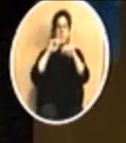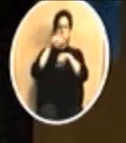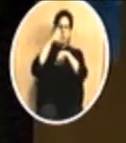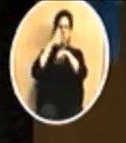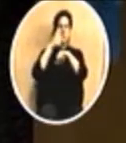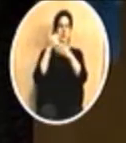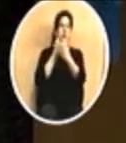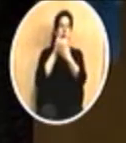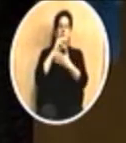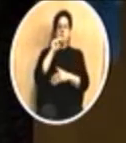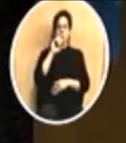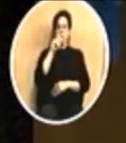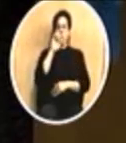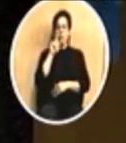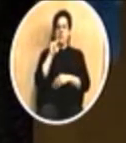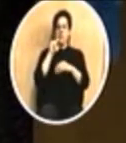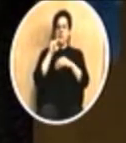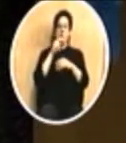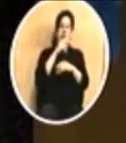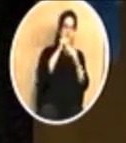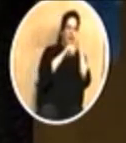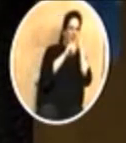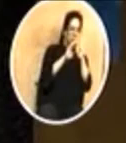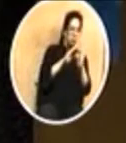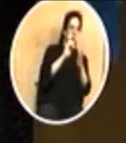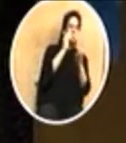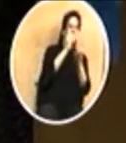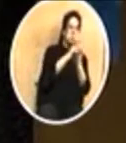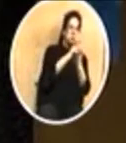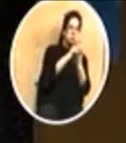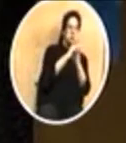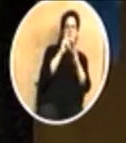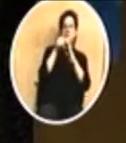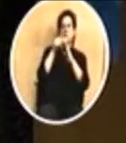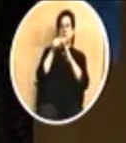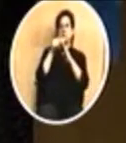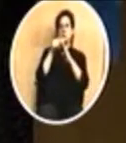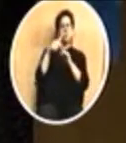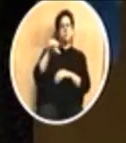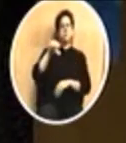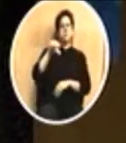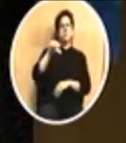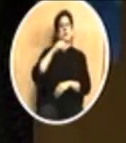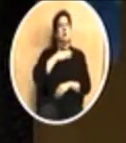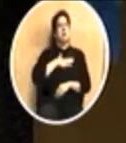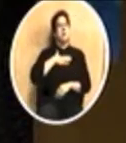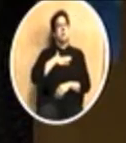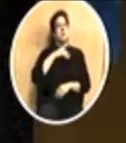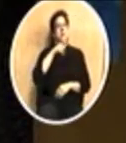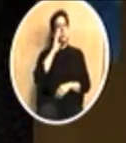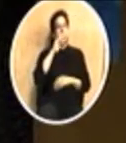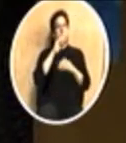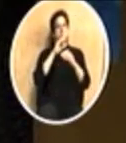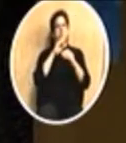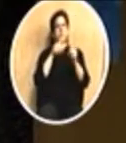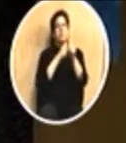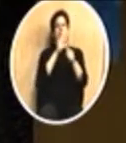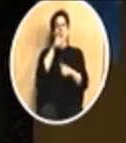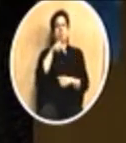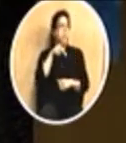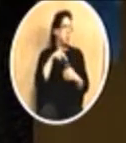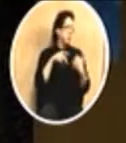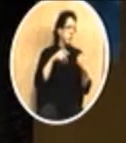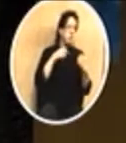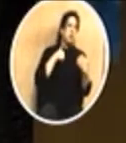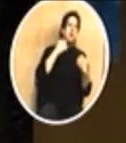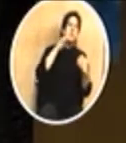modern sign out there, and the inspectors apparently approved it and then disapproved it. Please, can I have your word that you'll follow up on that? I already know